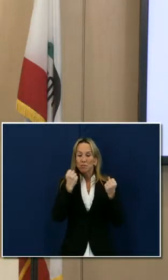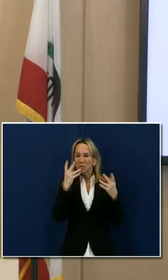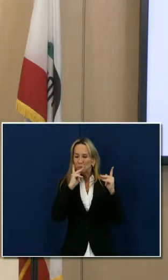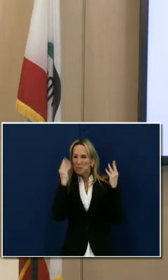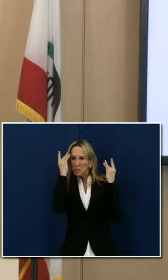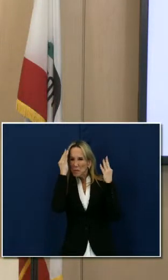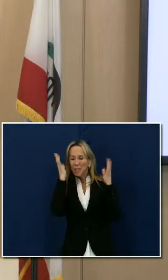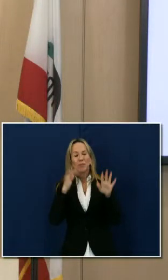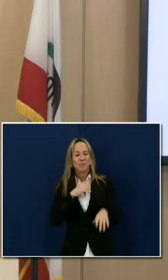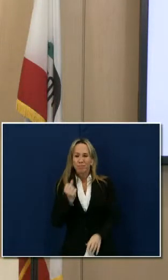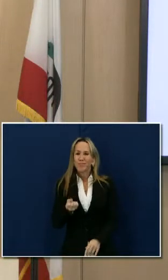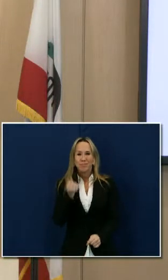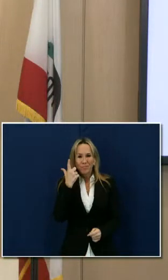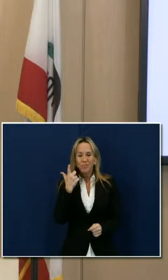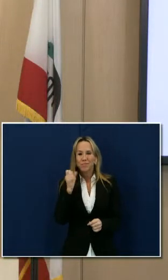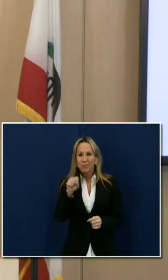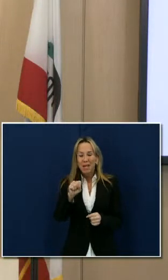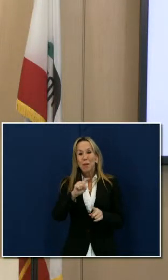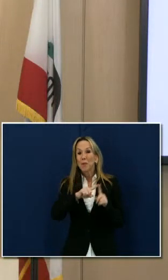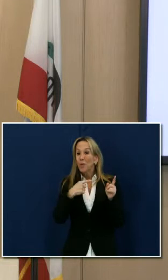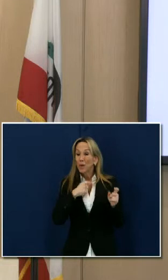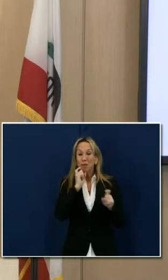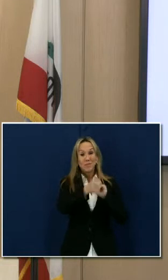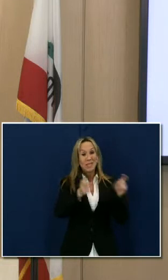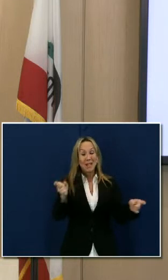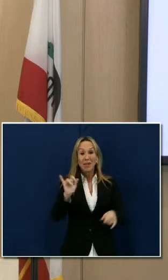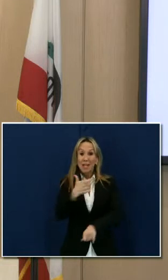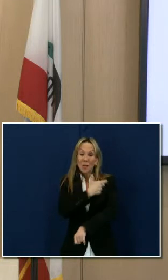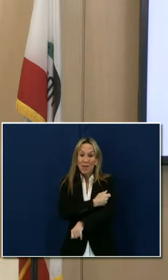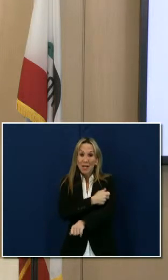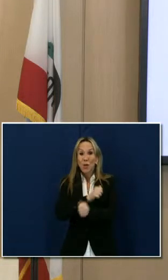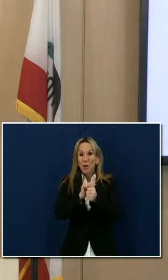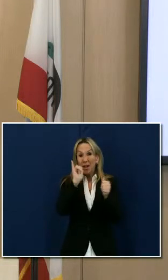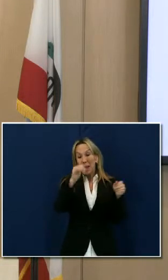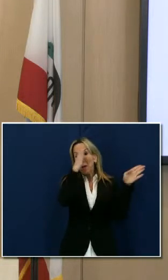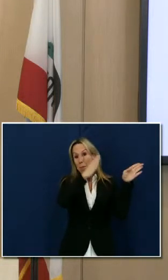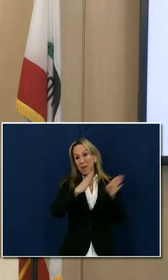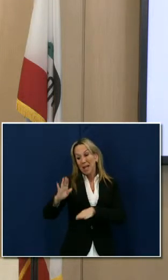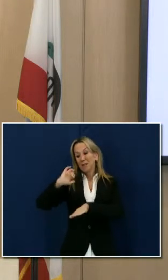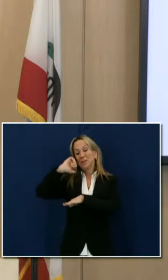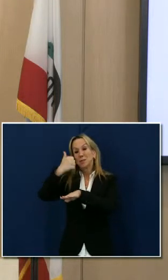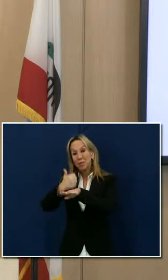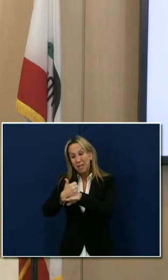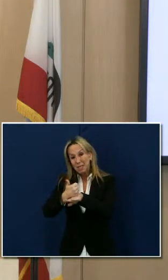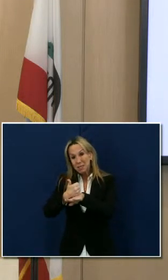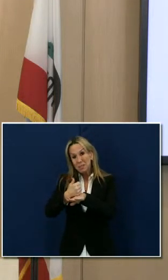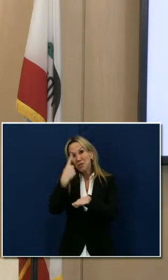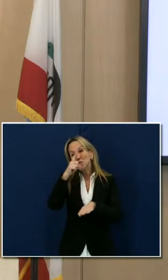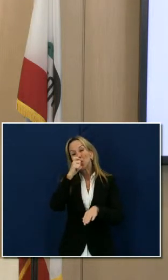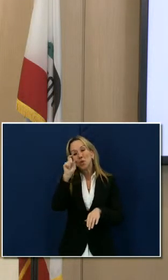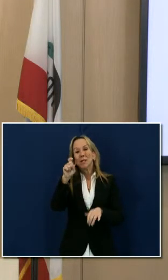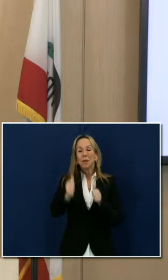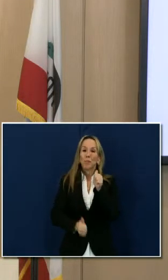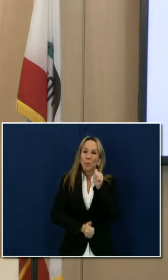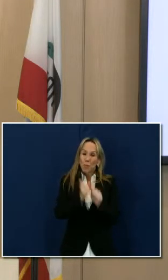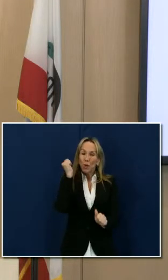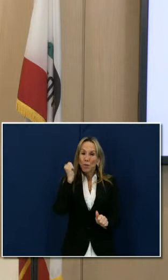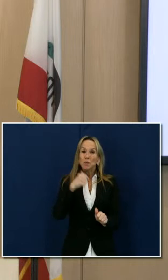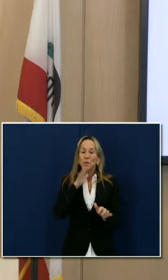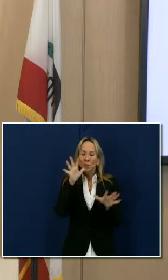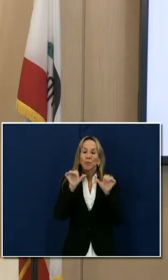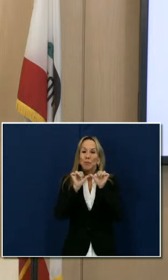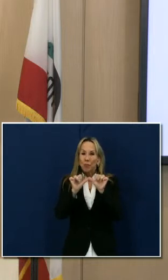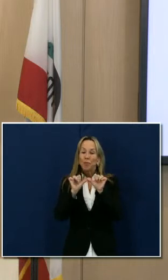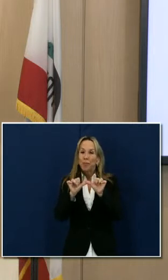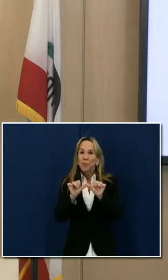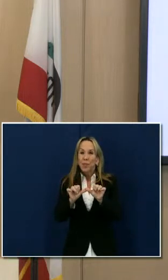understandable, but what we are doing is administering the vaccines we get with the plan we have in place for the folks who need it most, and we will continue to work